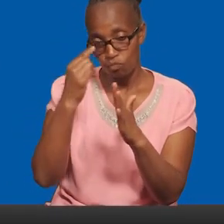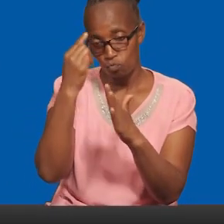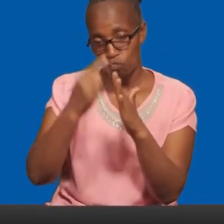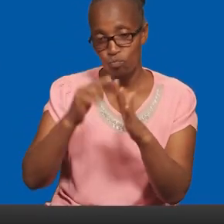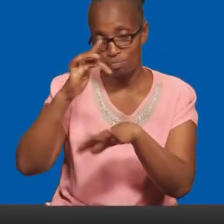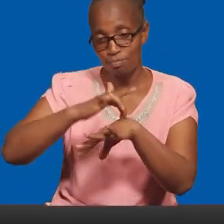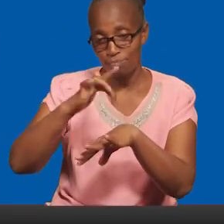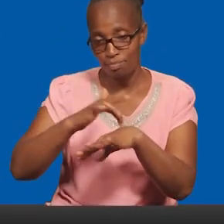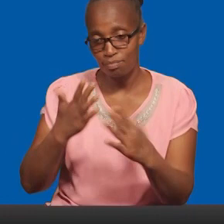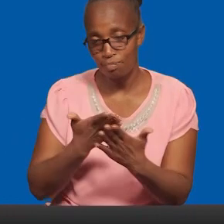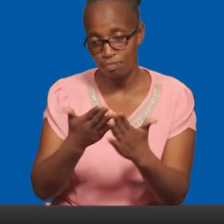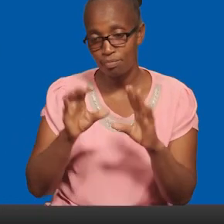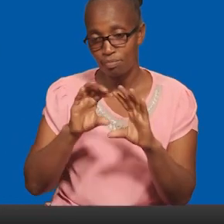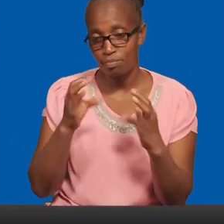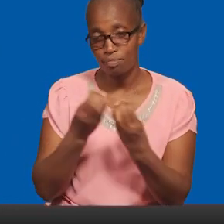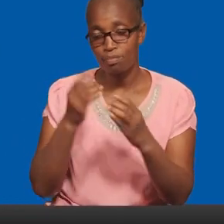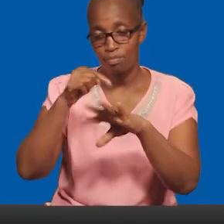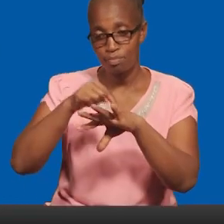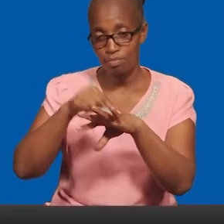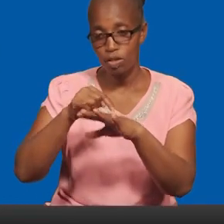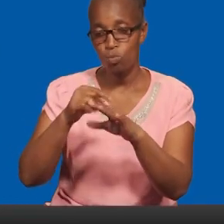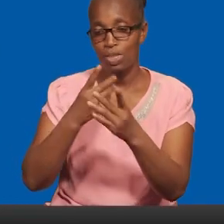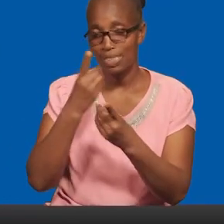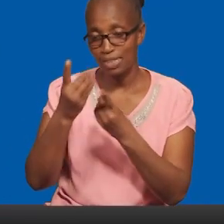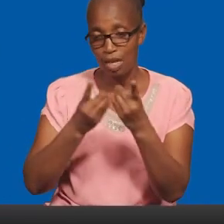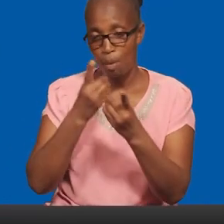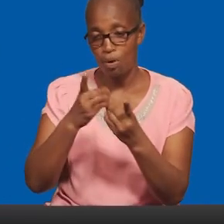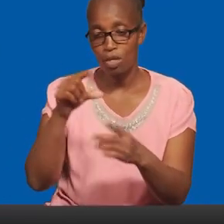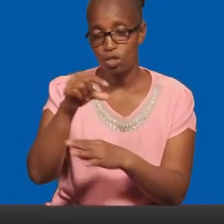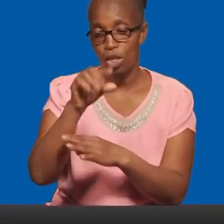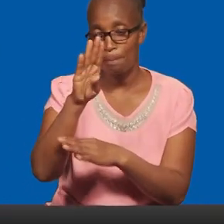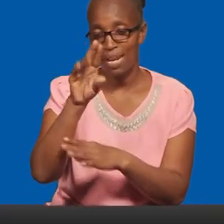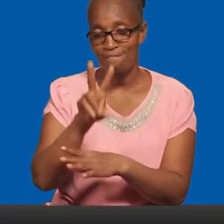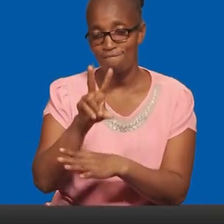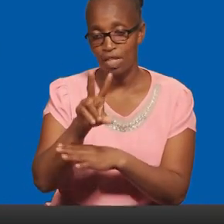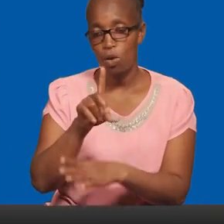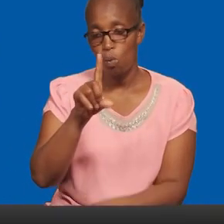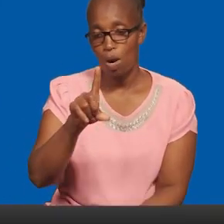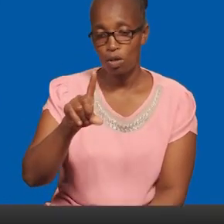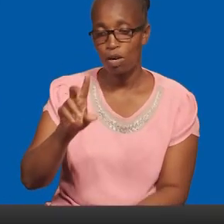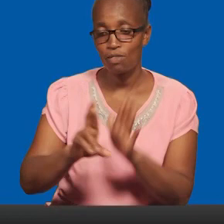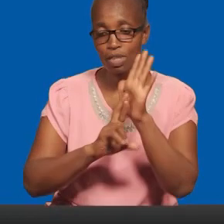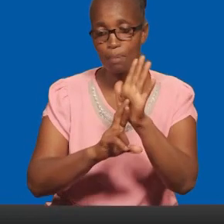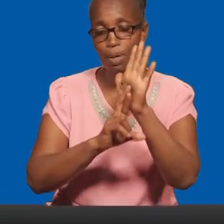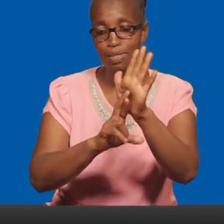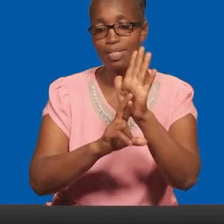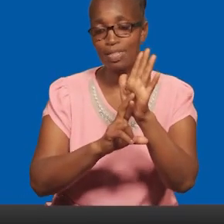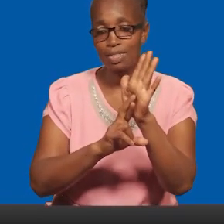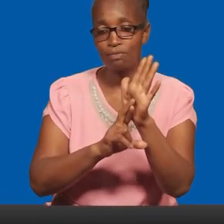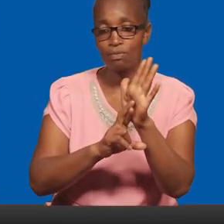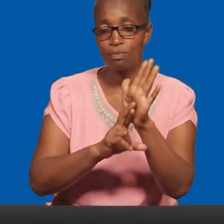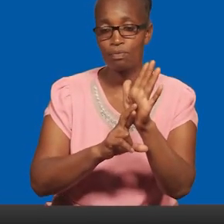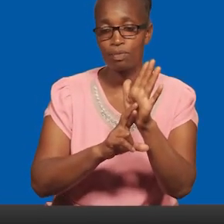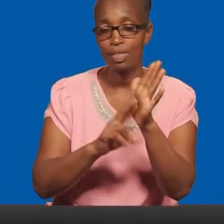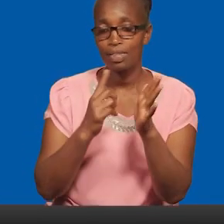they really know what affects them in the community when it comes to gender-based violence. Kwa upande wake, afisa